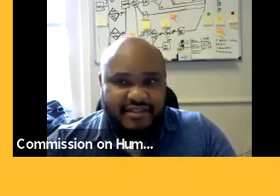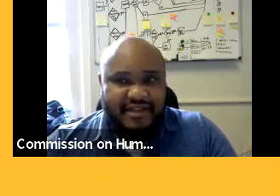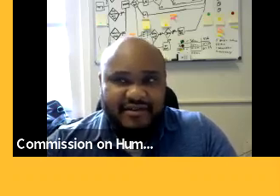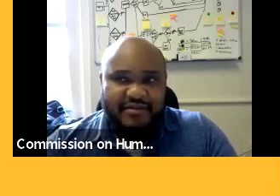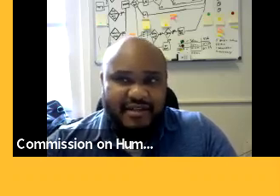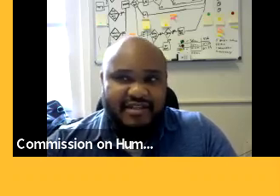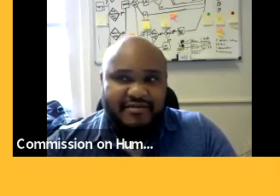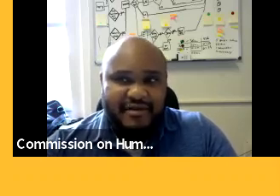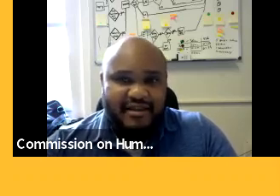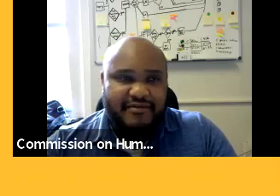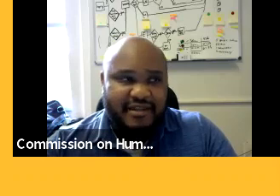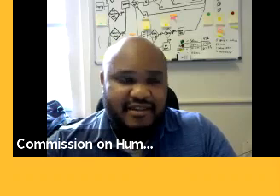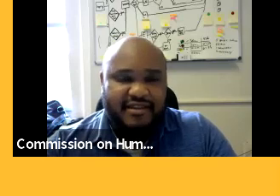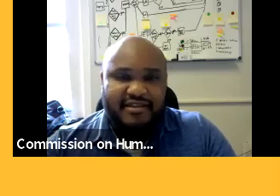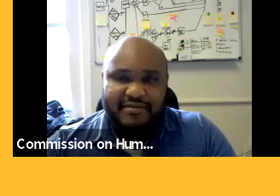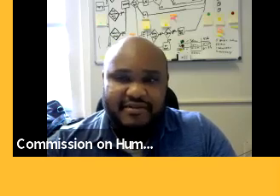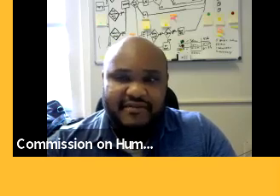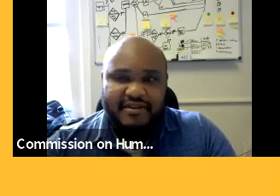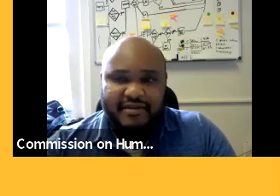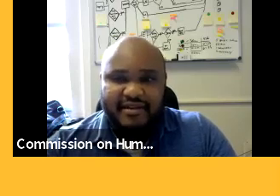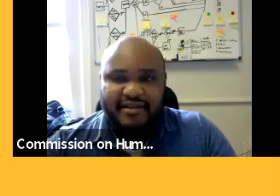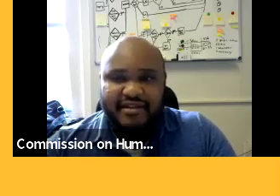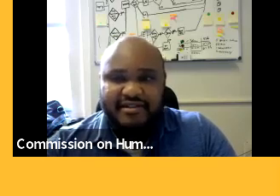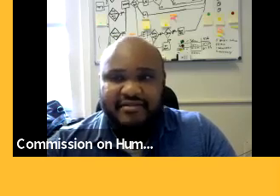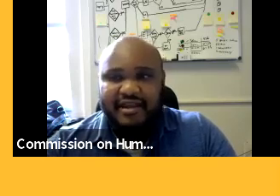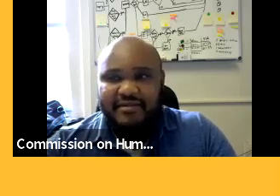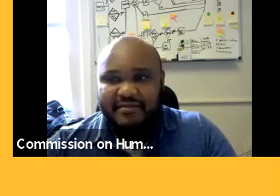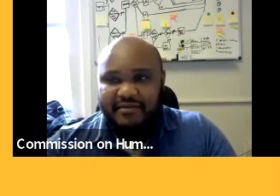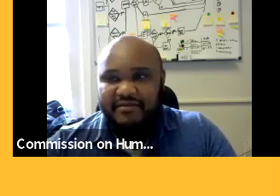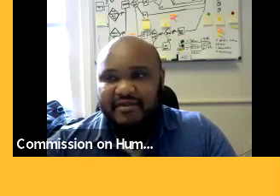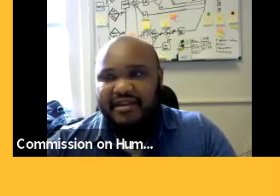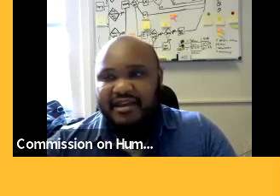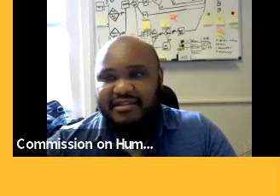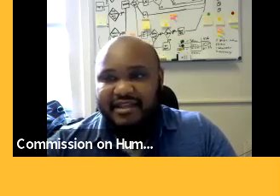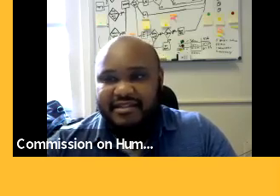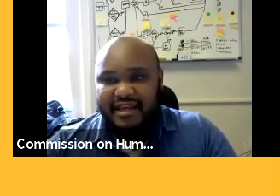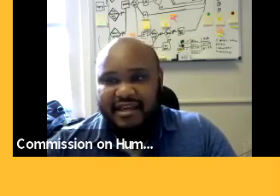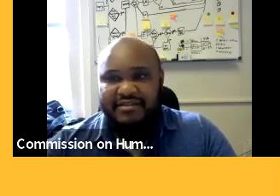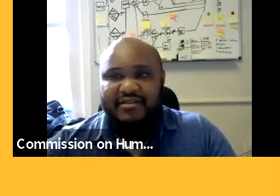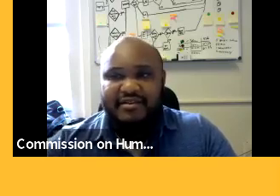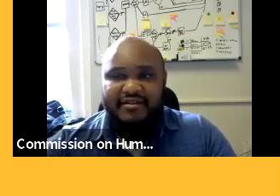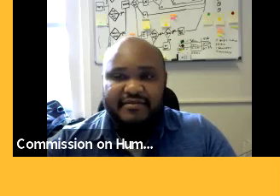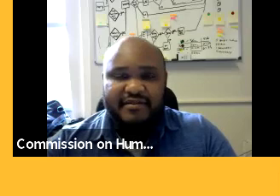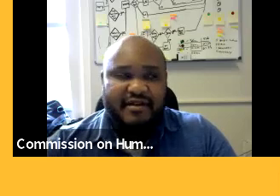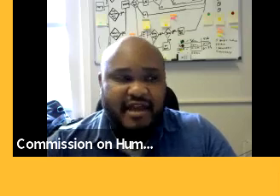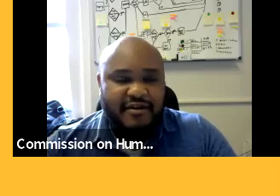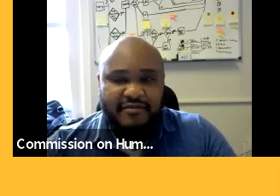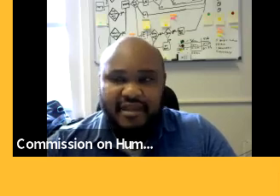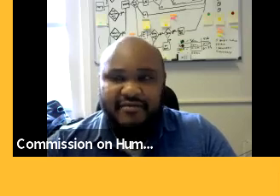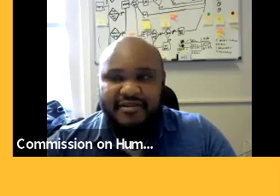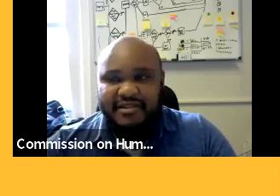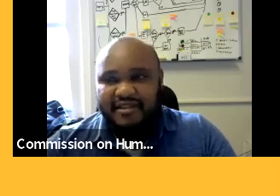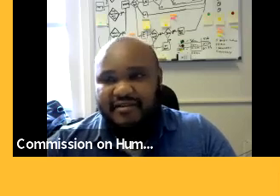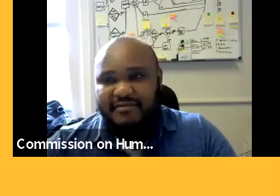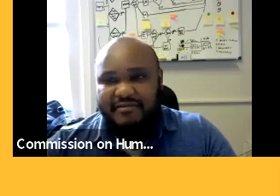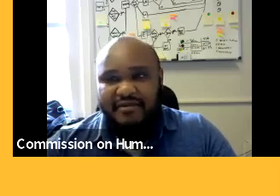The reason that we're doing it this way with the interpreter's video pinned is so that people who need access to the interpreter will be